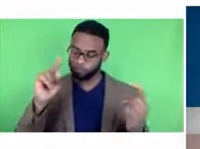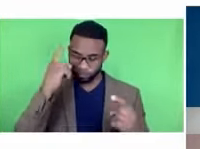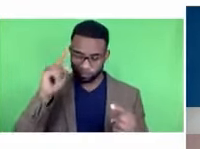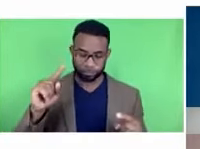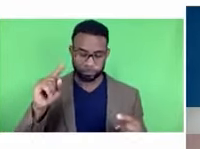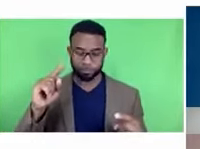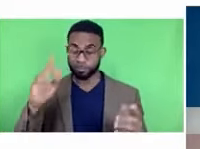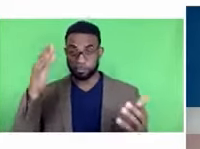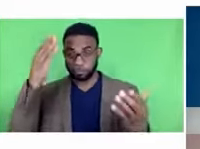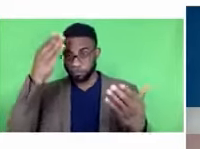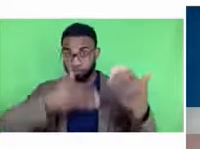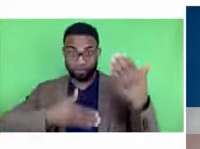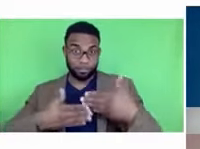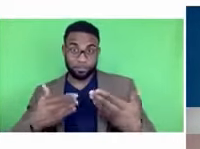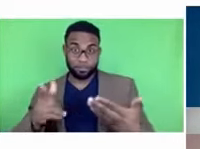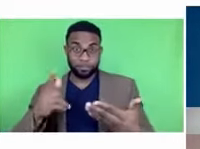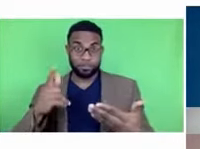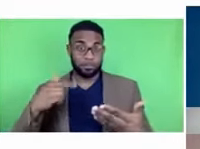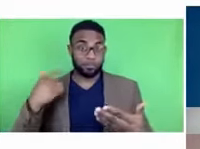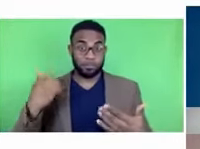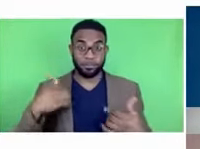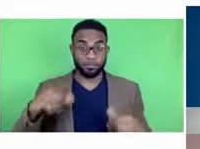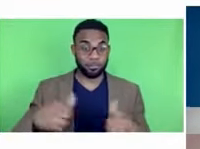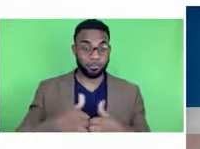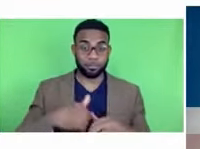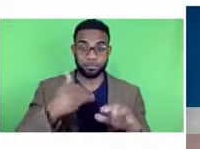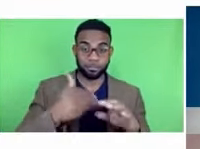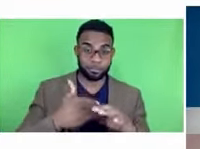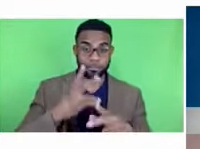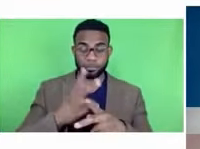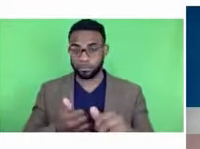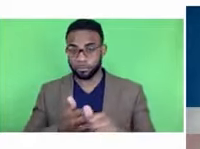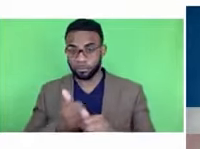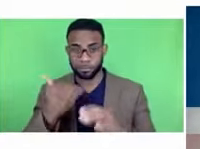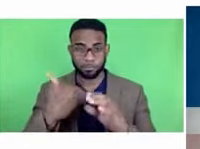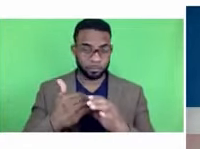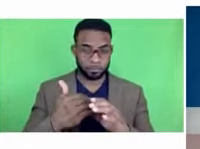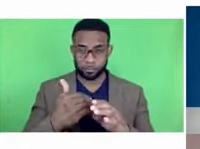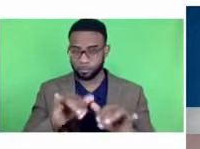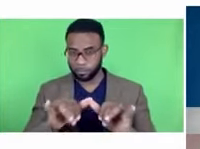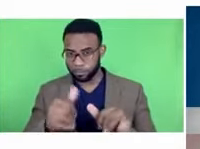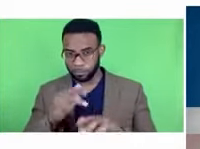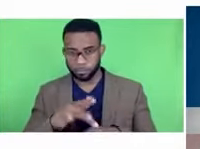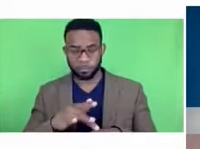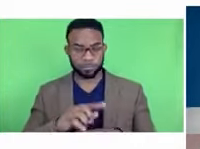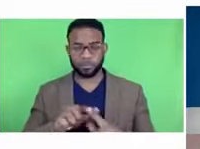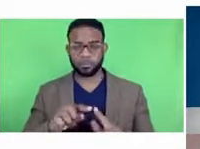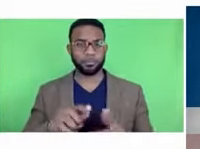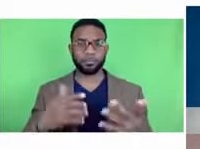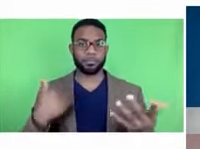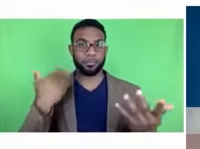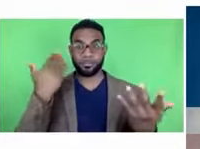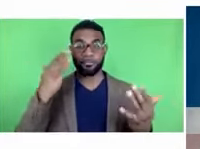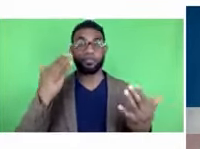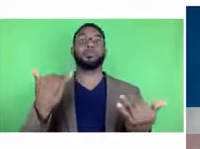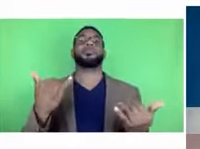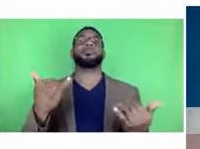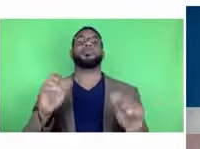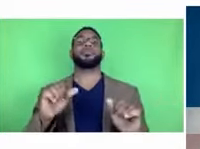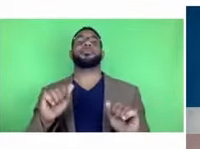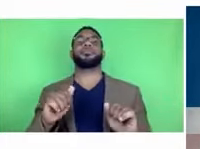unknowingly. He has always had a challenge with emails and keeping up with emails and staying on top of those things. And now that he's able